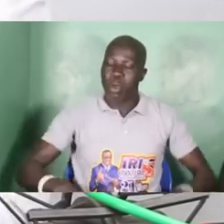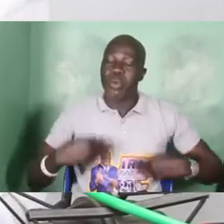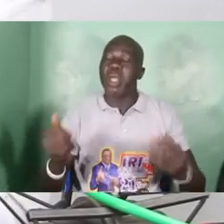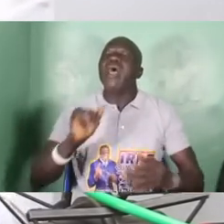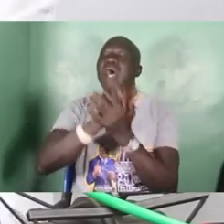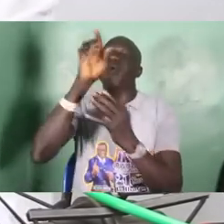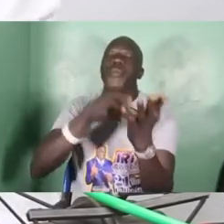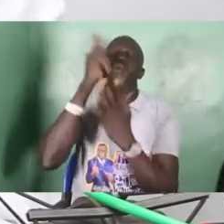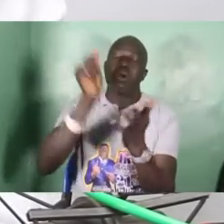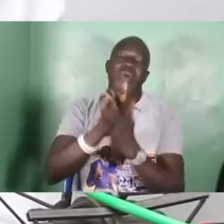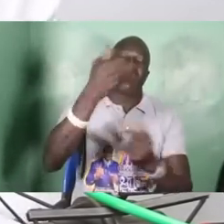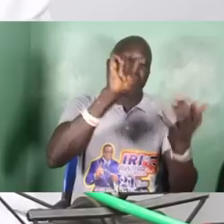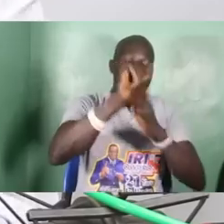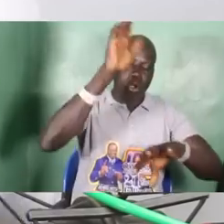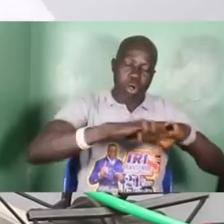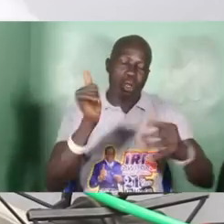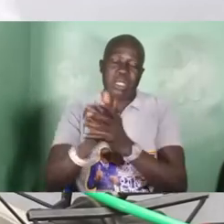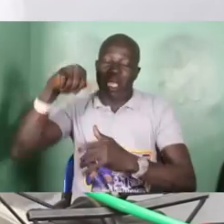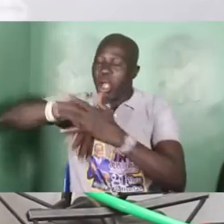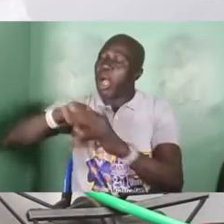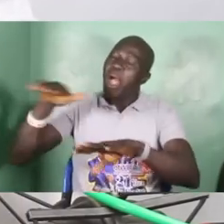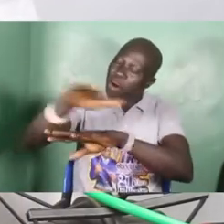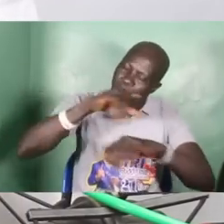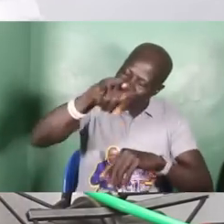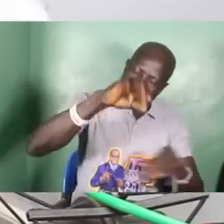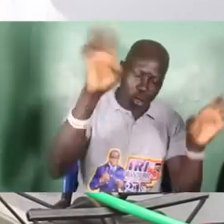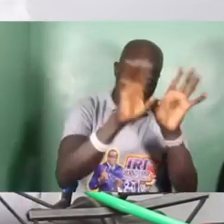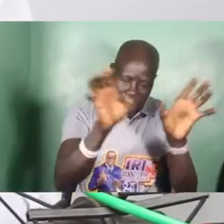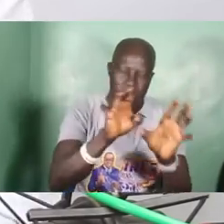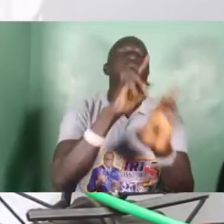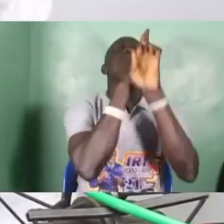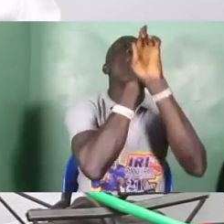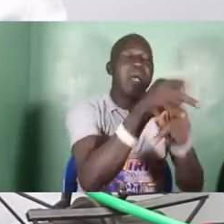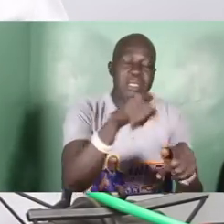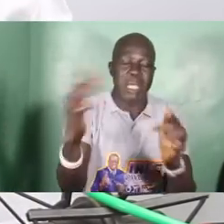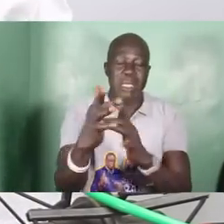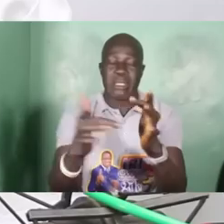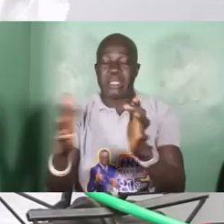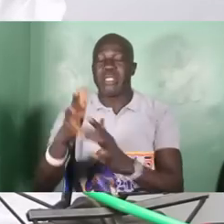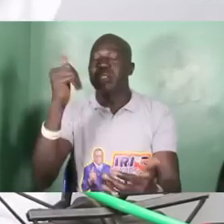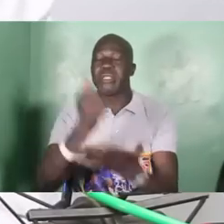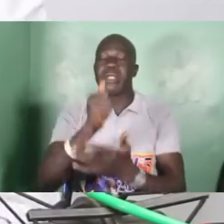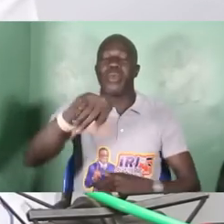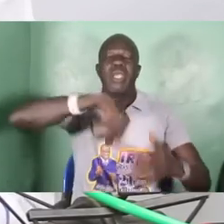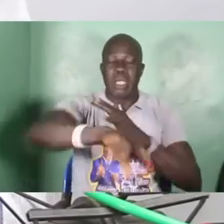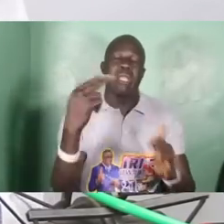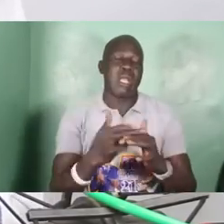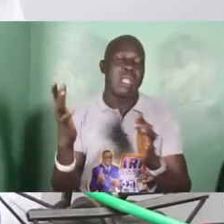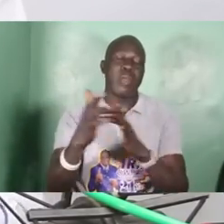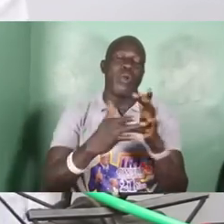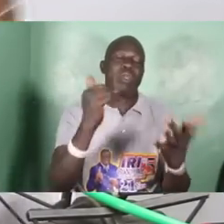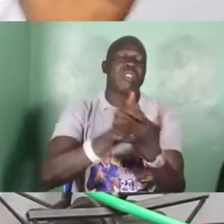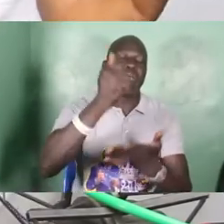Testify. The Lord of Covenant that called us over your case. Oh my, that's what I want. Conform in Jesus. In the name of